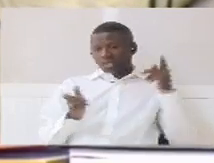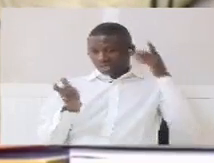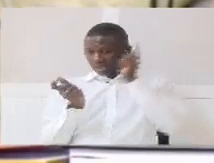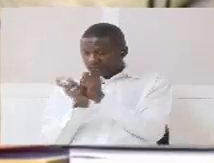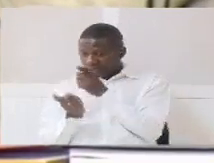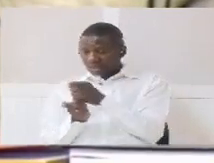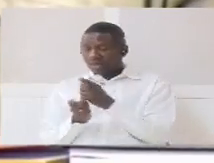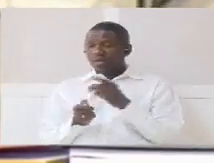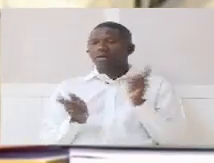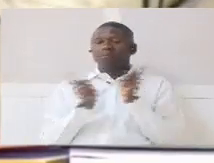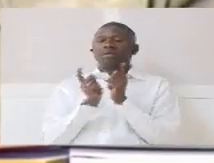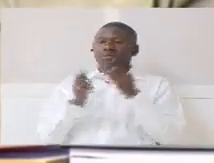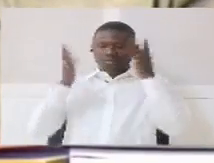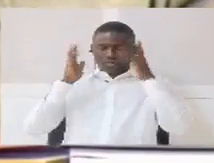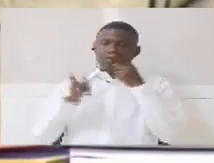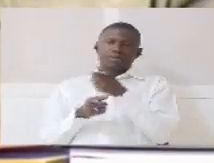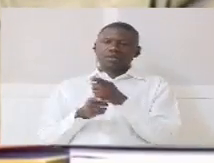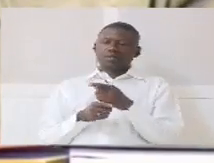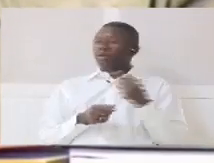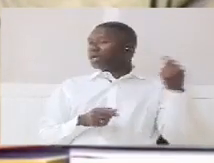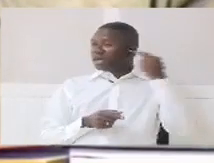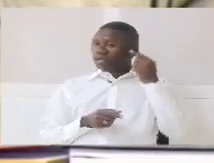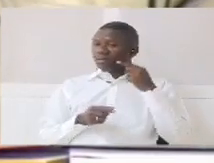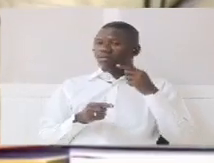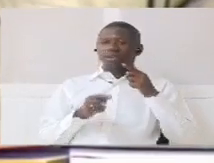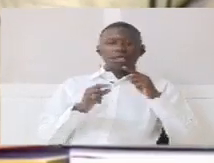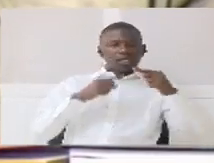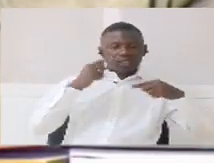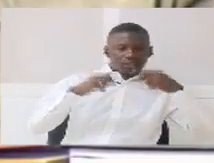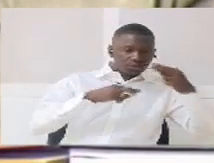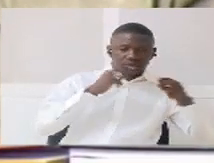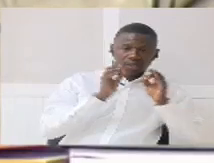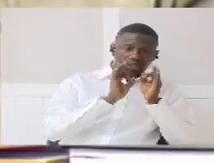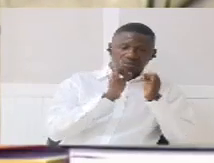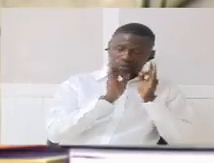I found a problem there. I had it been narrated